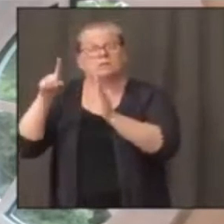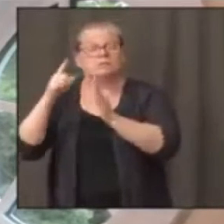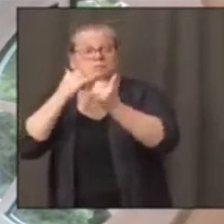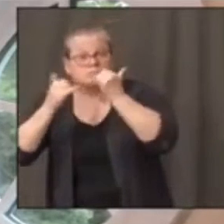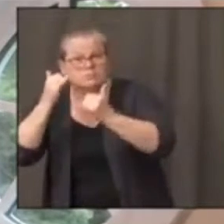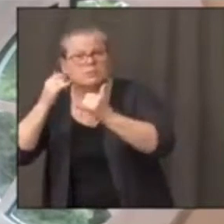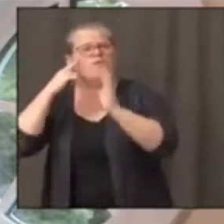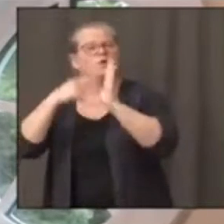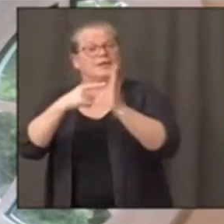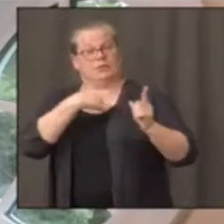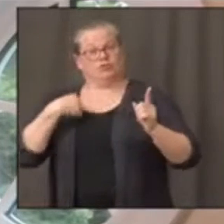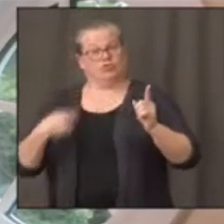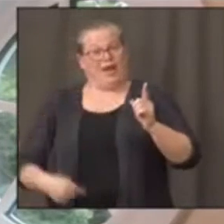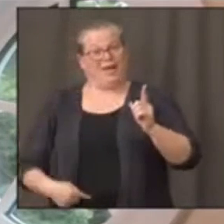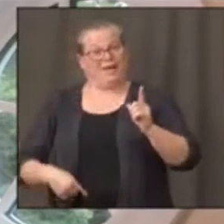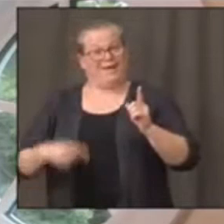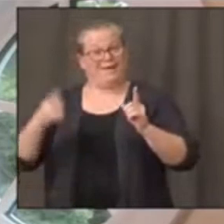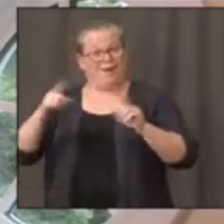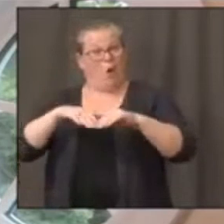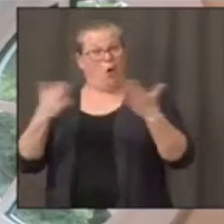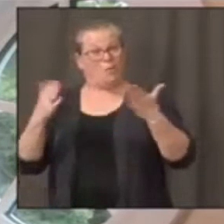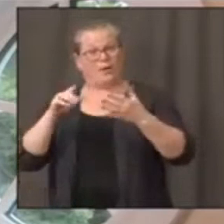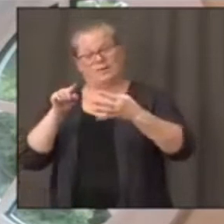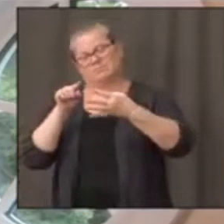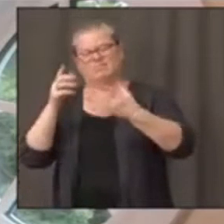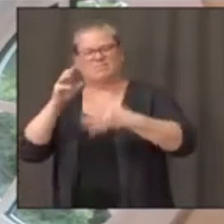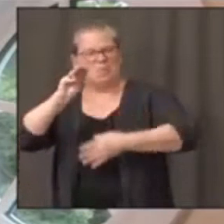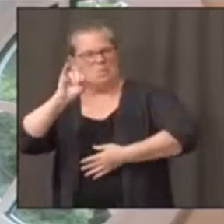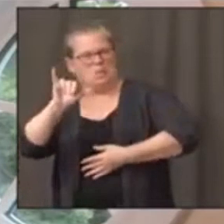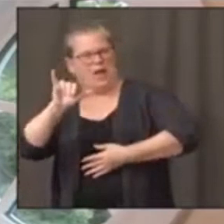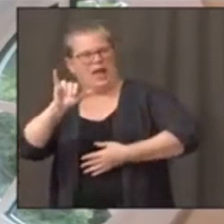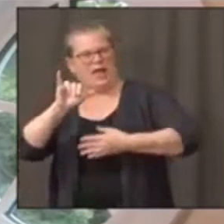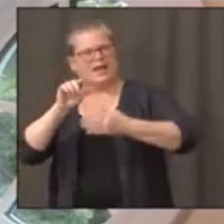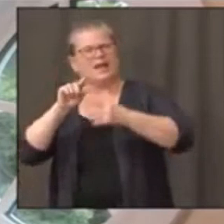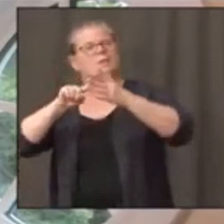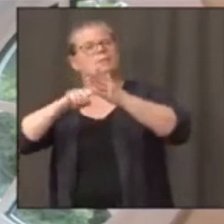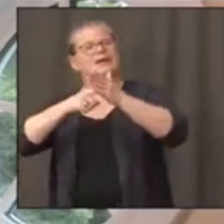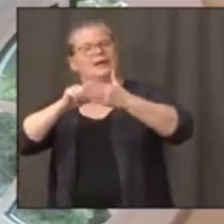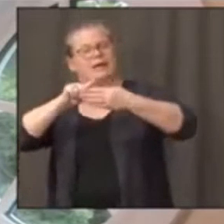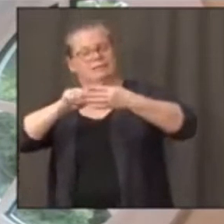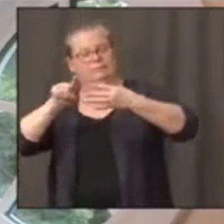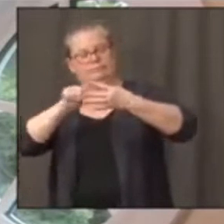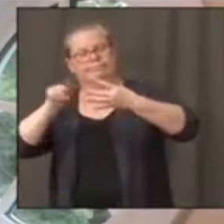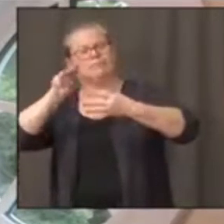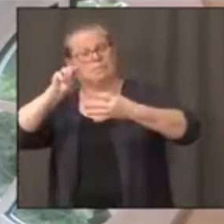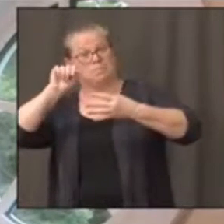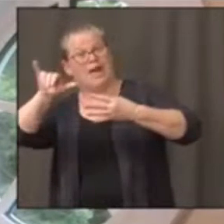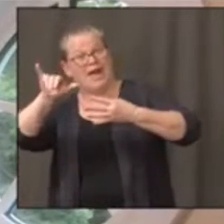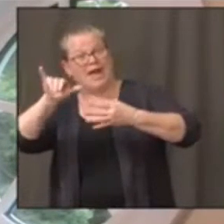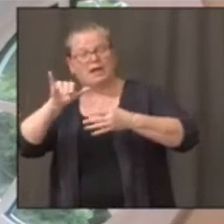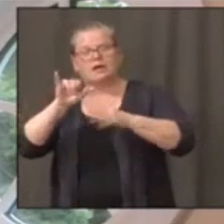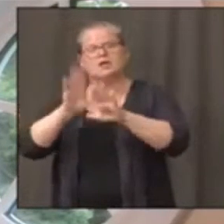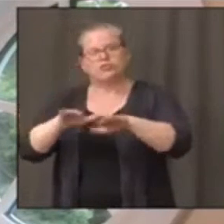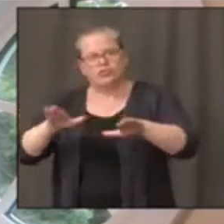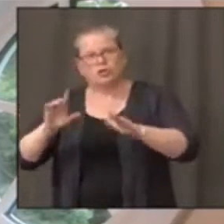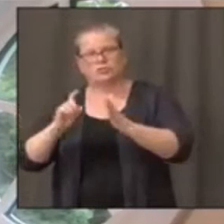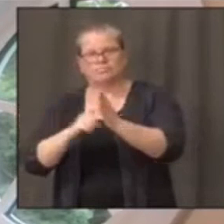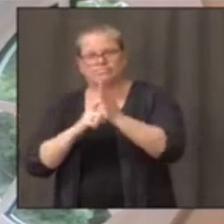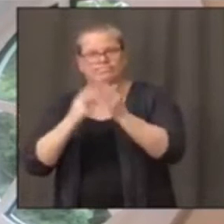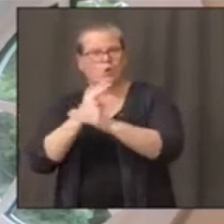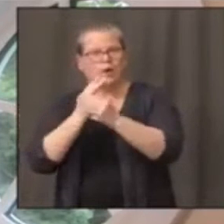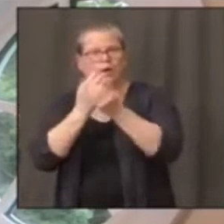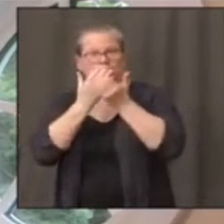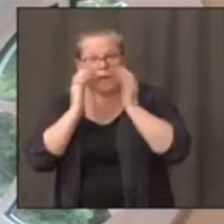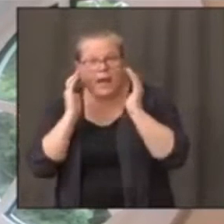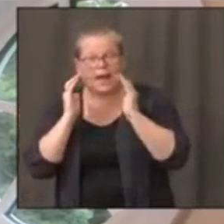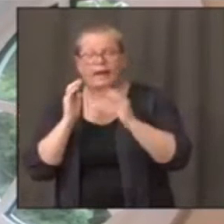China, schools reopened early May, but children had to pass through temperature checks and wear masks. And enter and leave at specific points. They